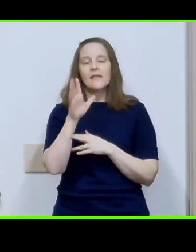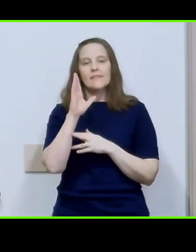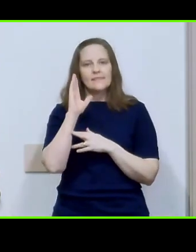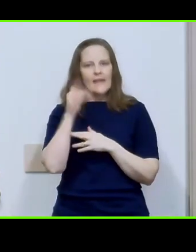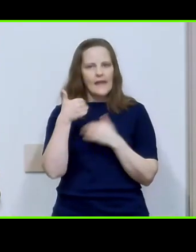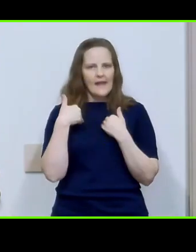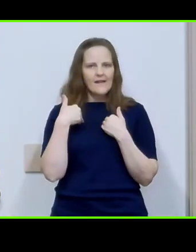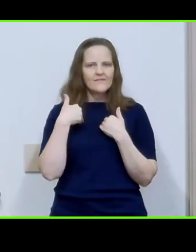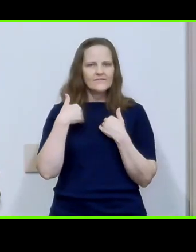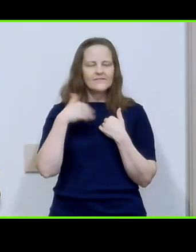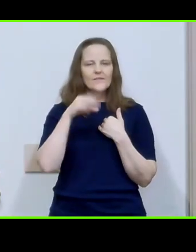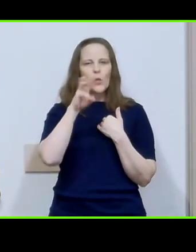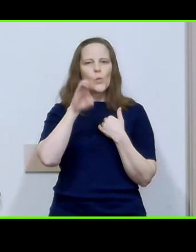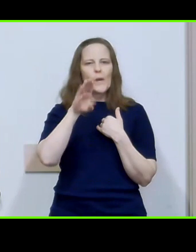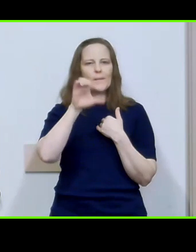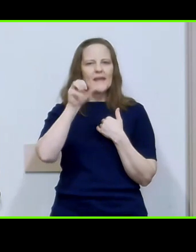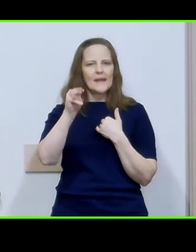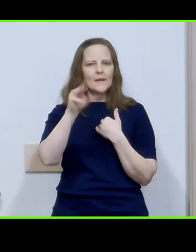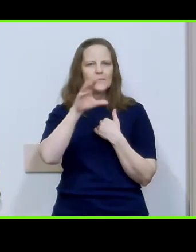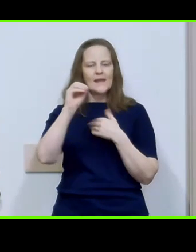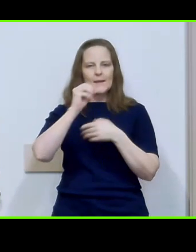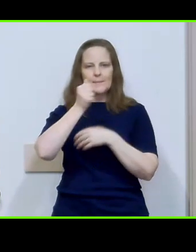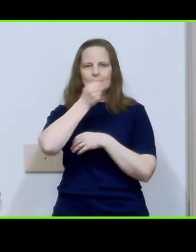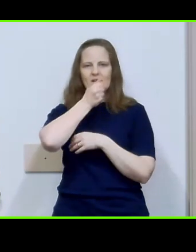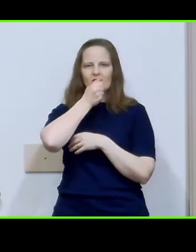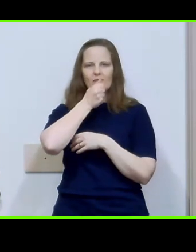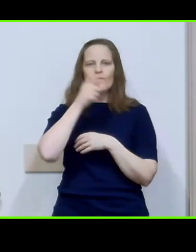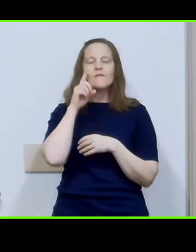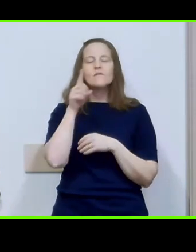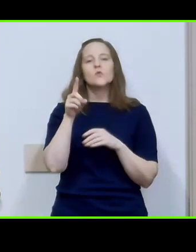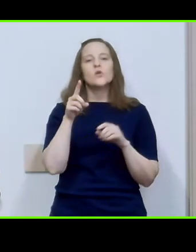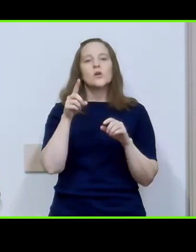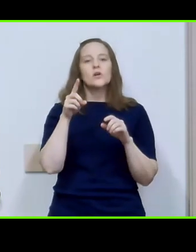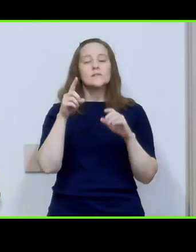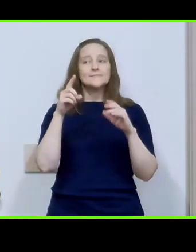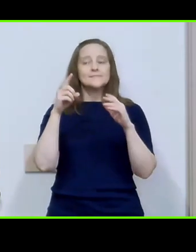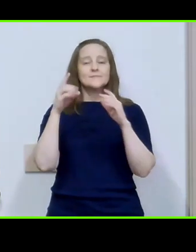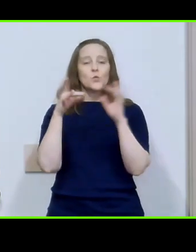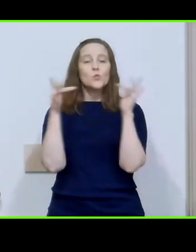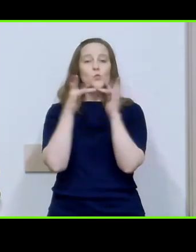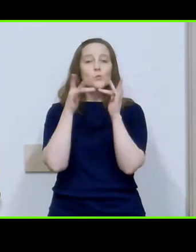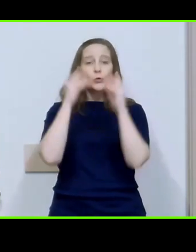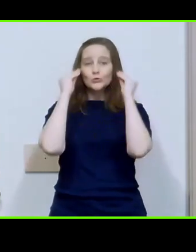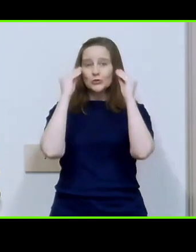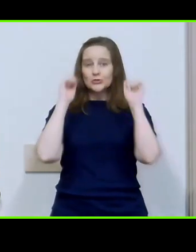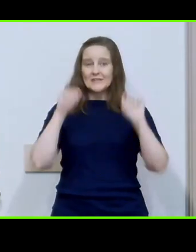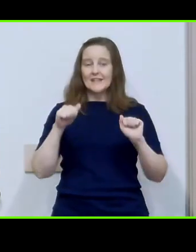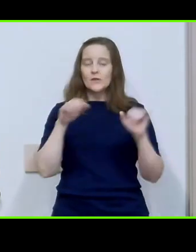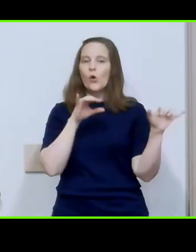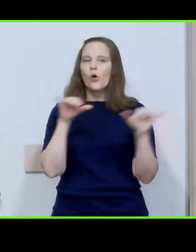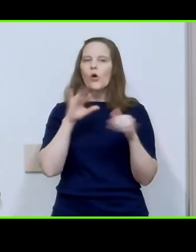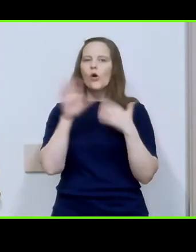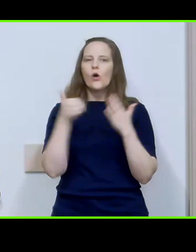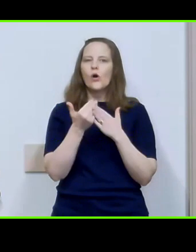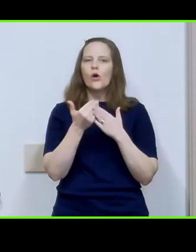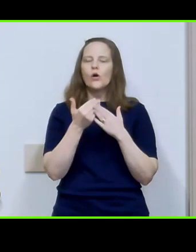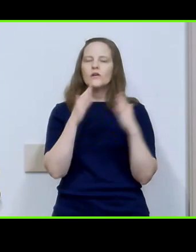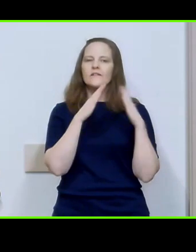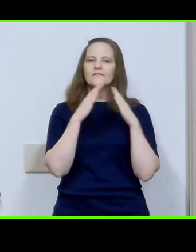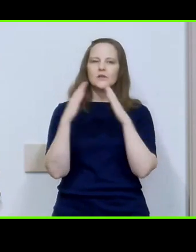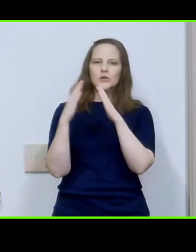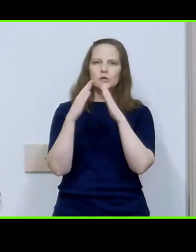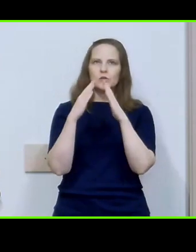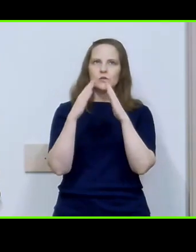webcam and a microphone to enable remote instruction. Additionally, all of our computer labs